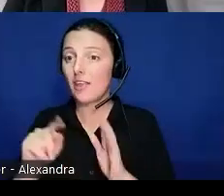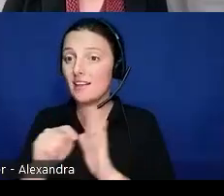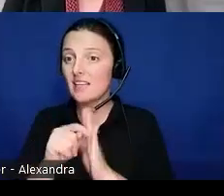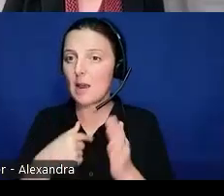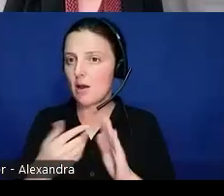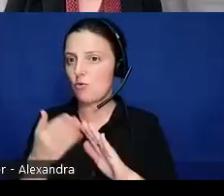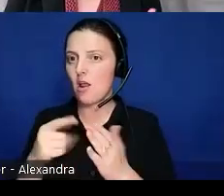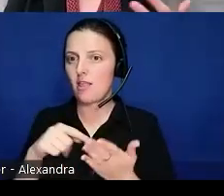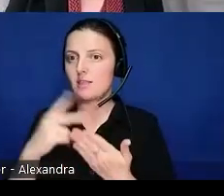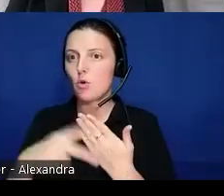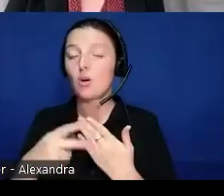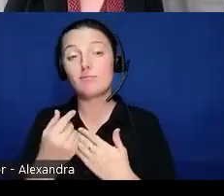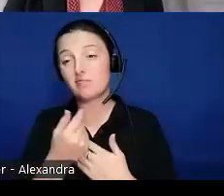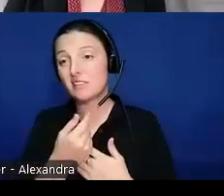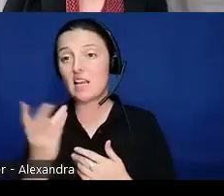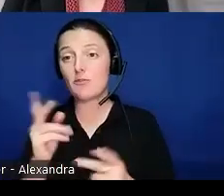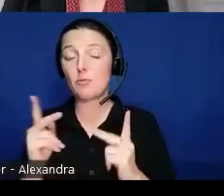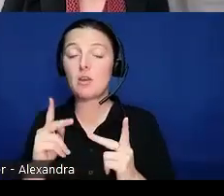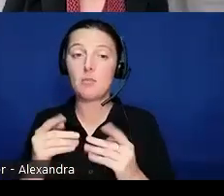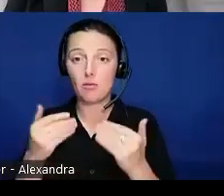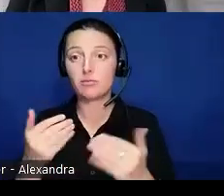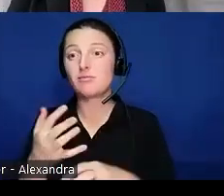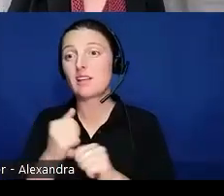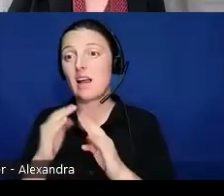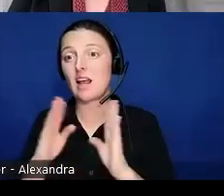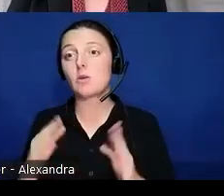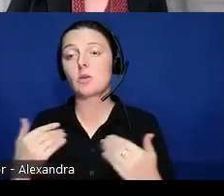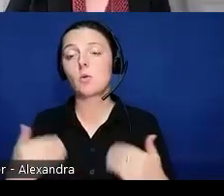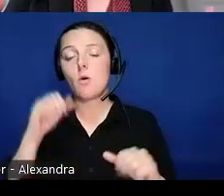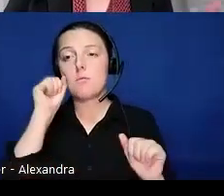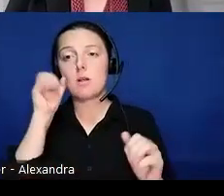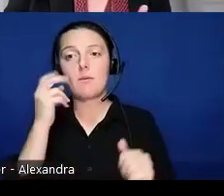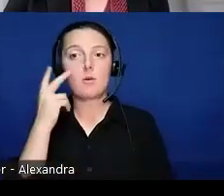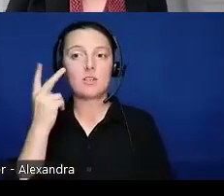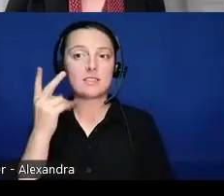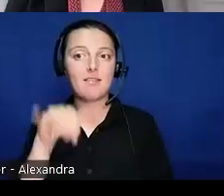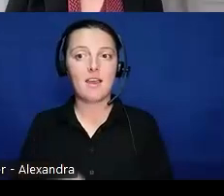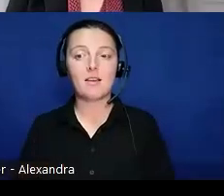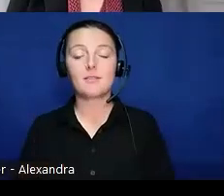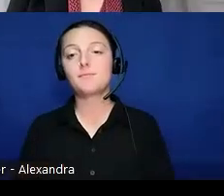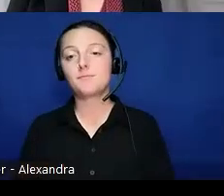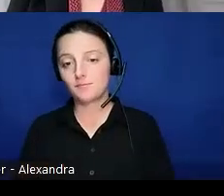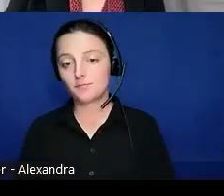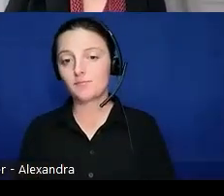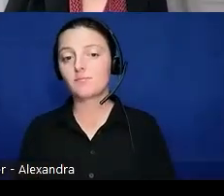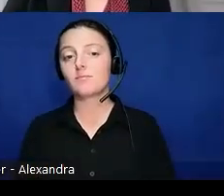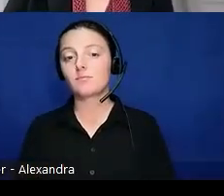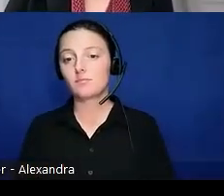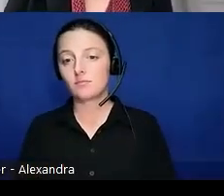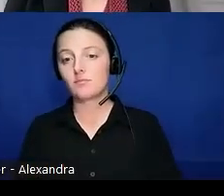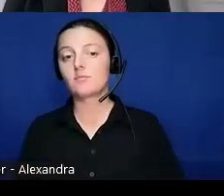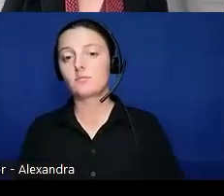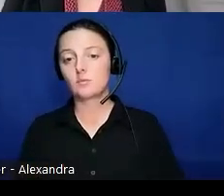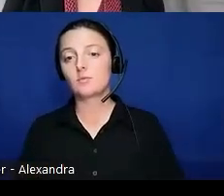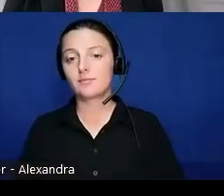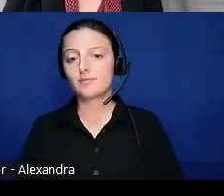to enter housing, and that was just so remarkable to see, and seeing, the system kind of helping them eventually get to what